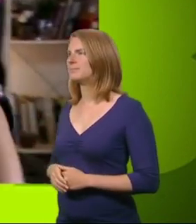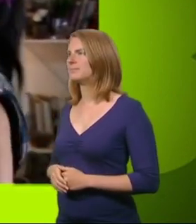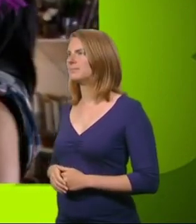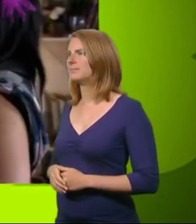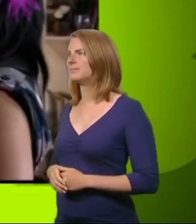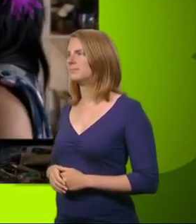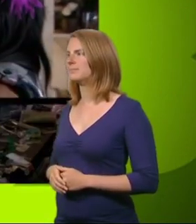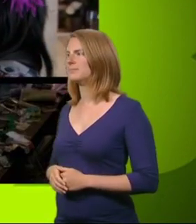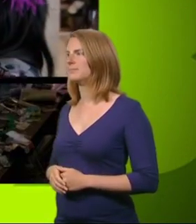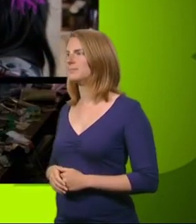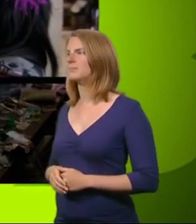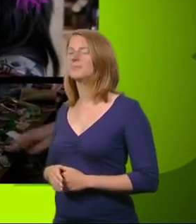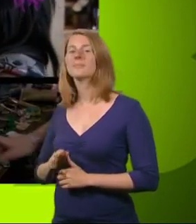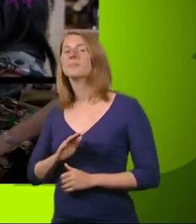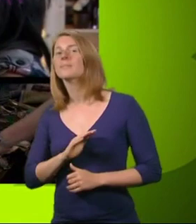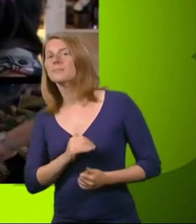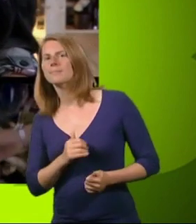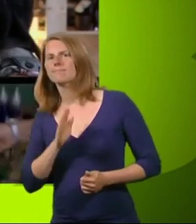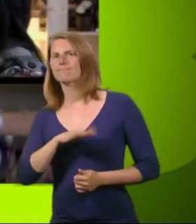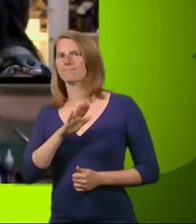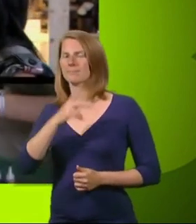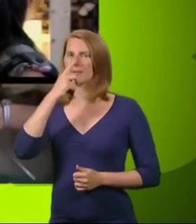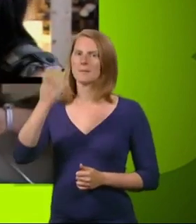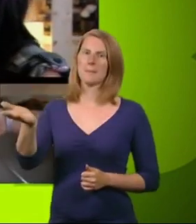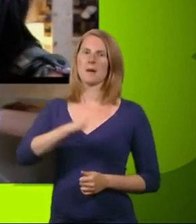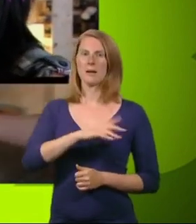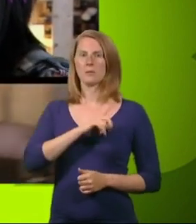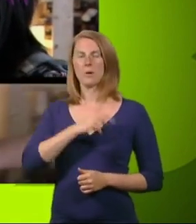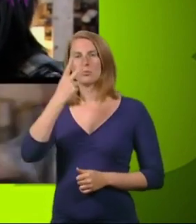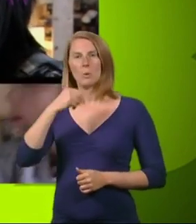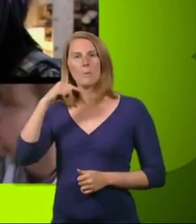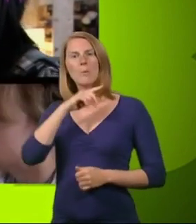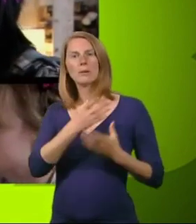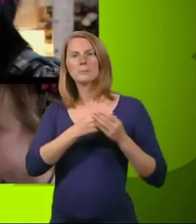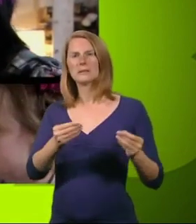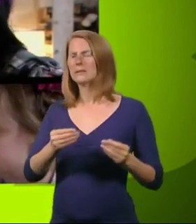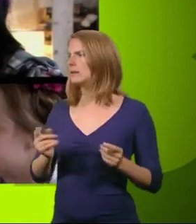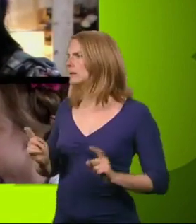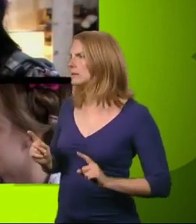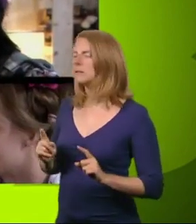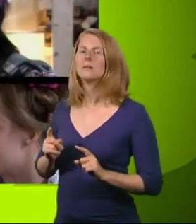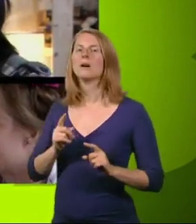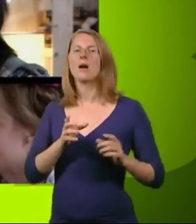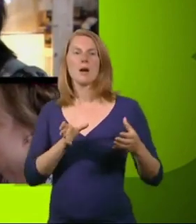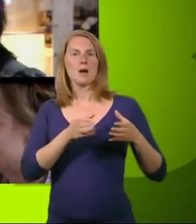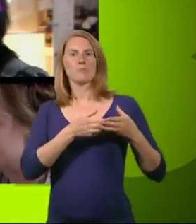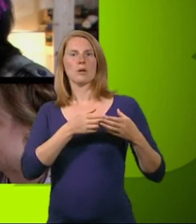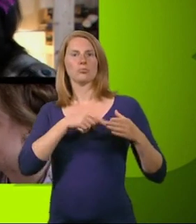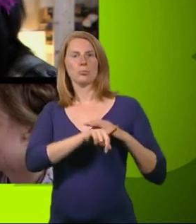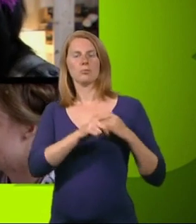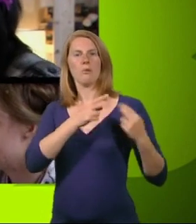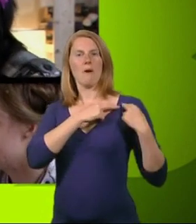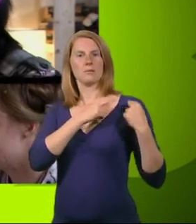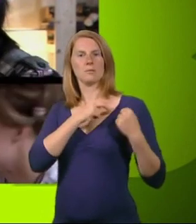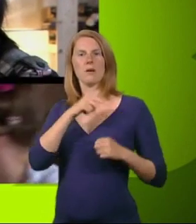Oh. Hello? Tracy, can you come back? The two new boys have gone missing. What? The immigration officer is on his way over now. I've got to go out and try and find